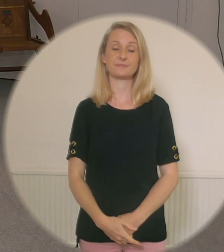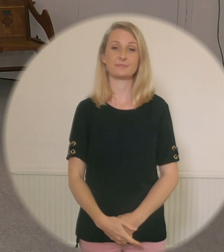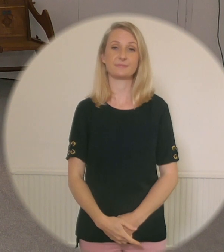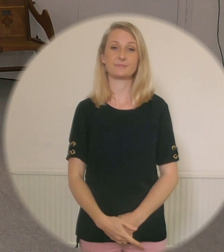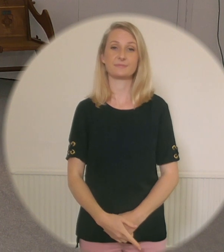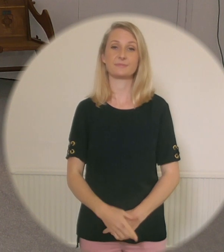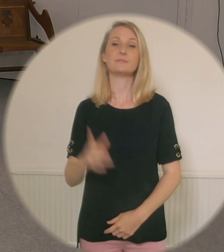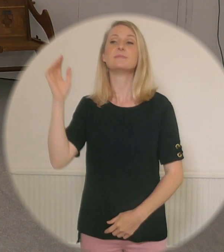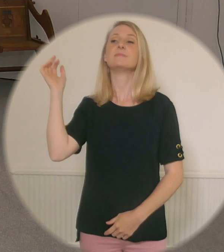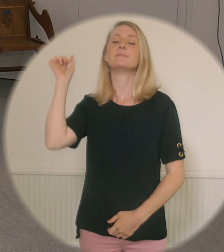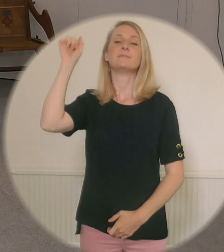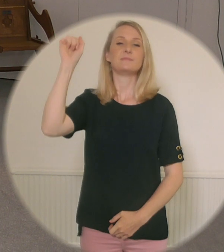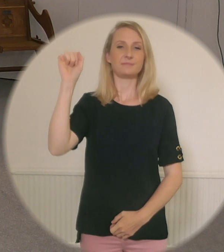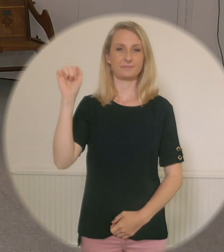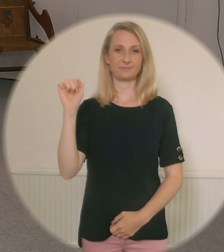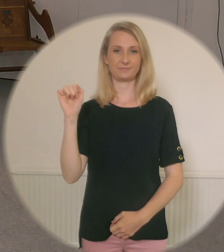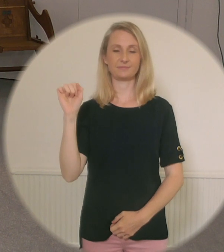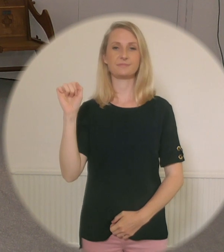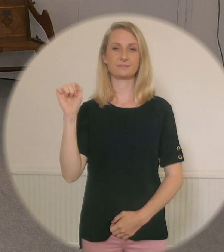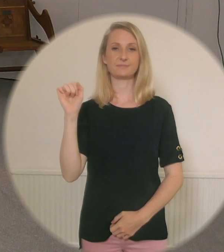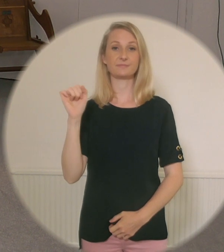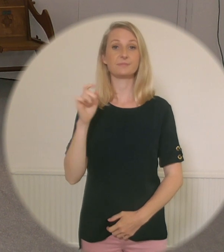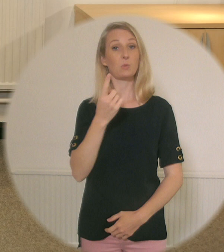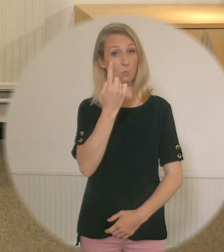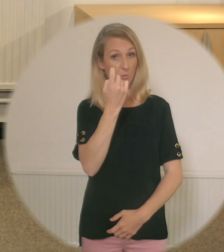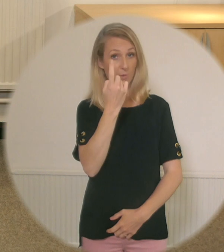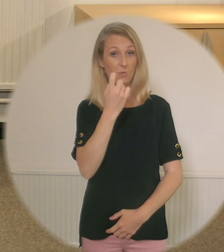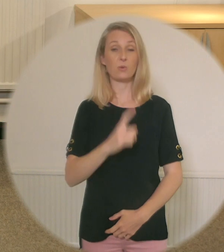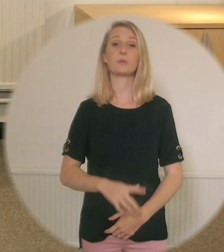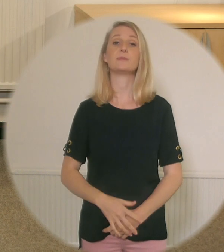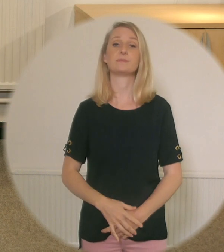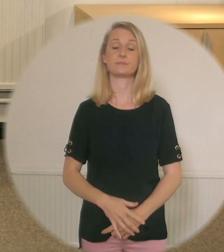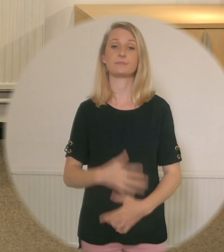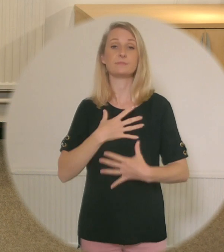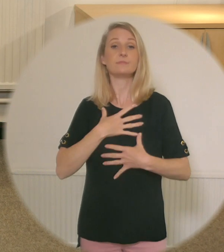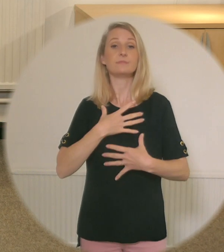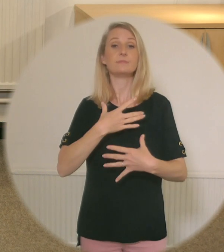and then come back to center. And we'll do that one more time. Inhale.